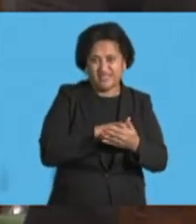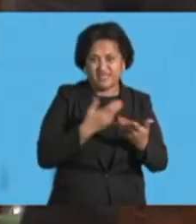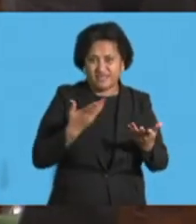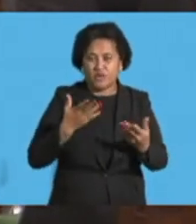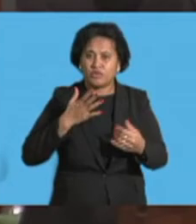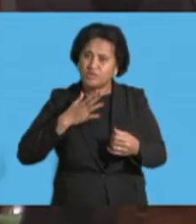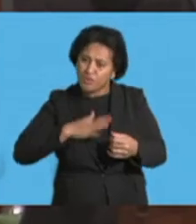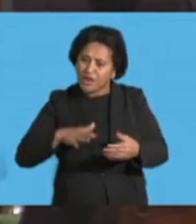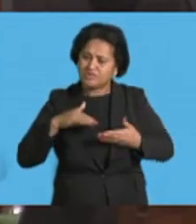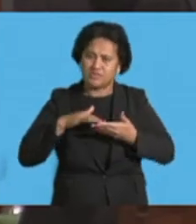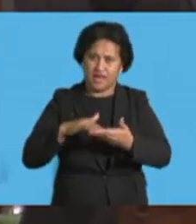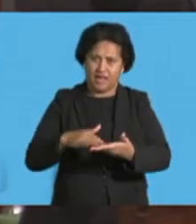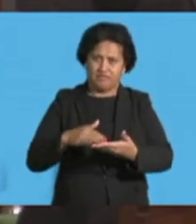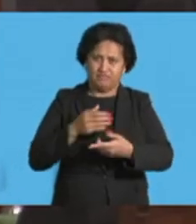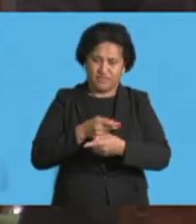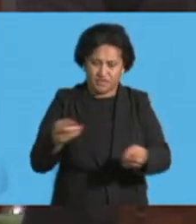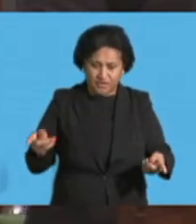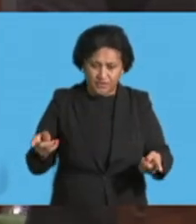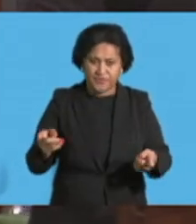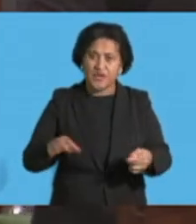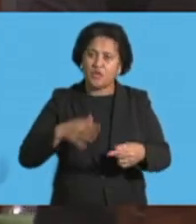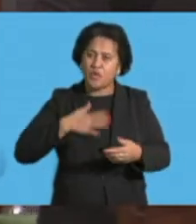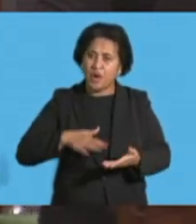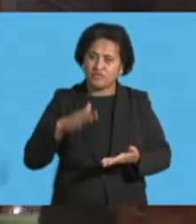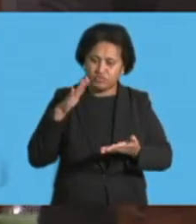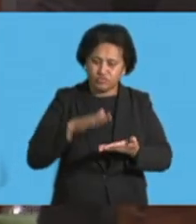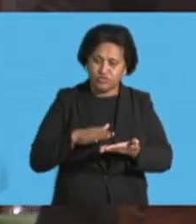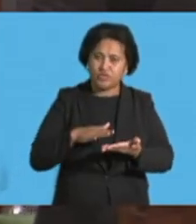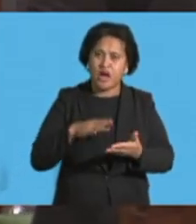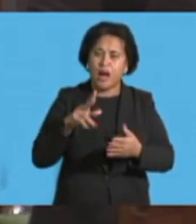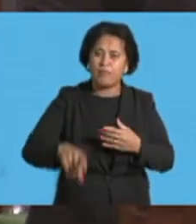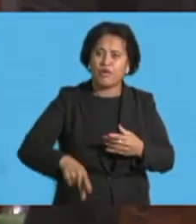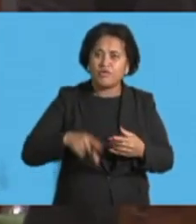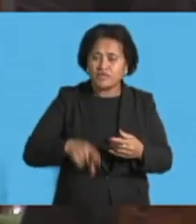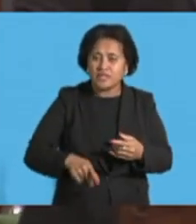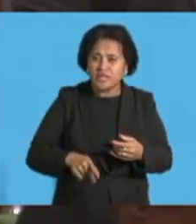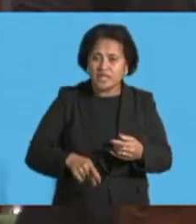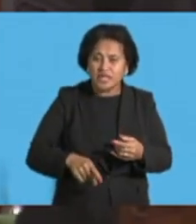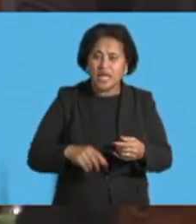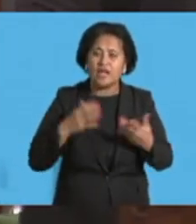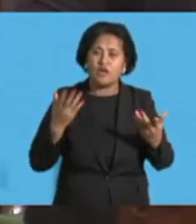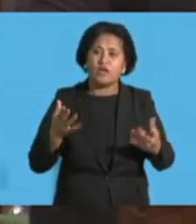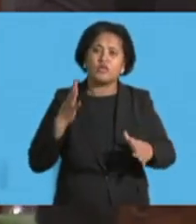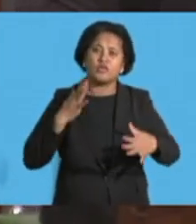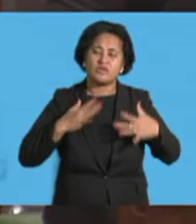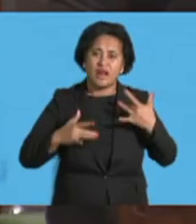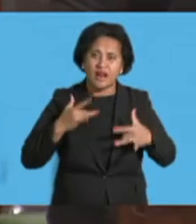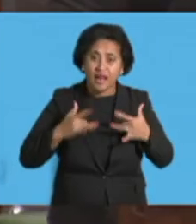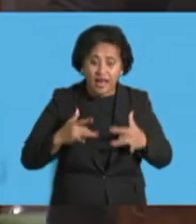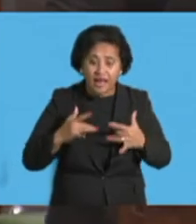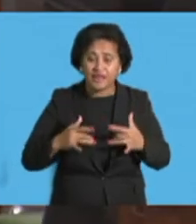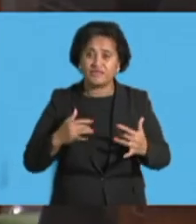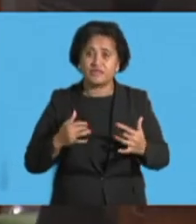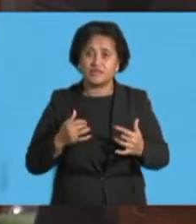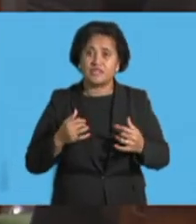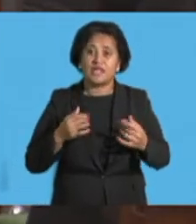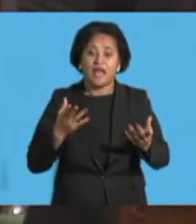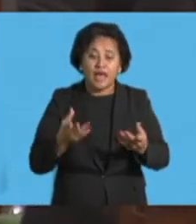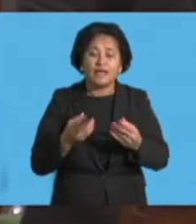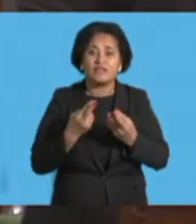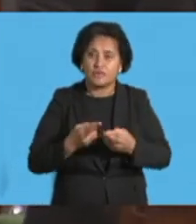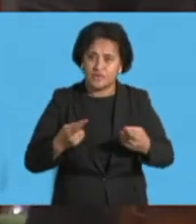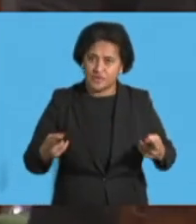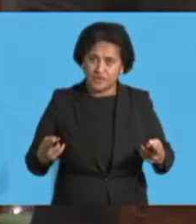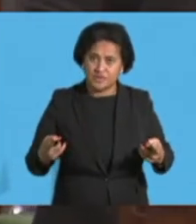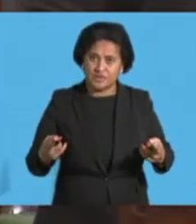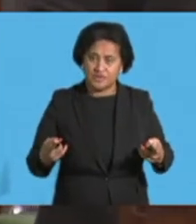required strategies to end poverty. In order to improve access to sustainable livelihoods, entrepreneurial opportunities and productive resources,